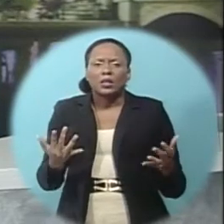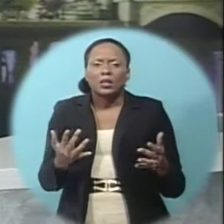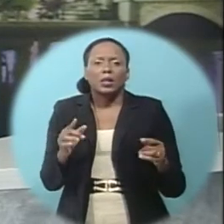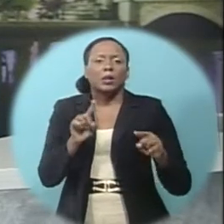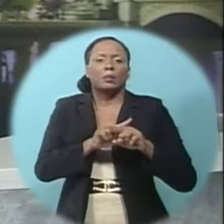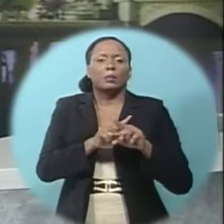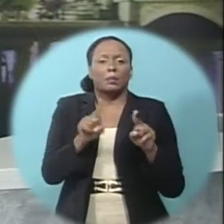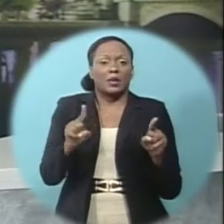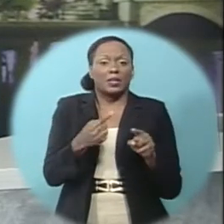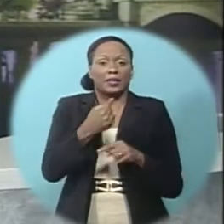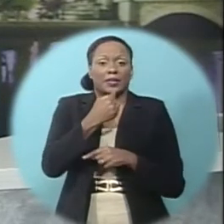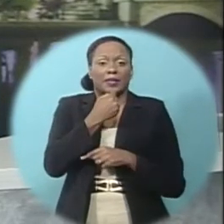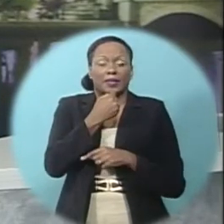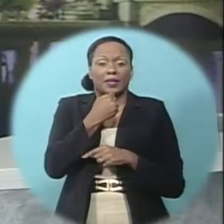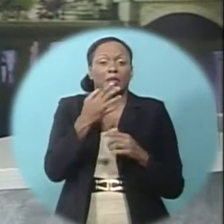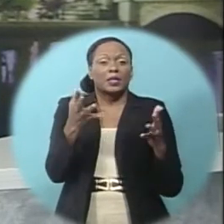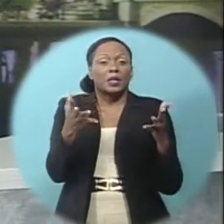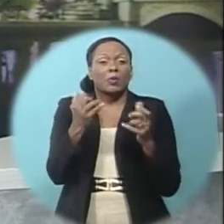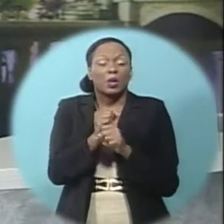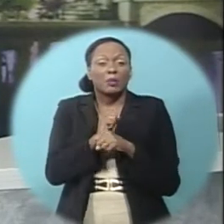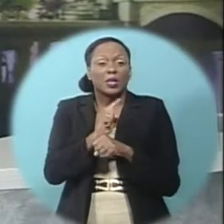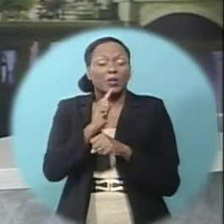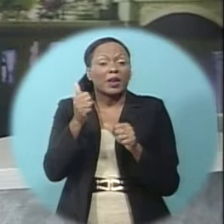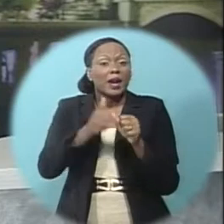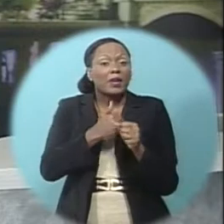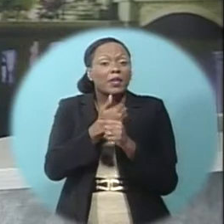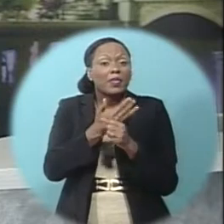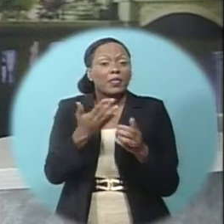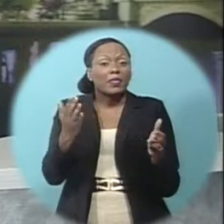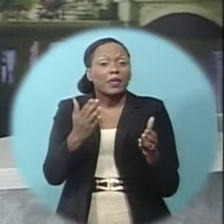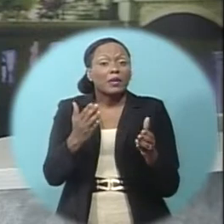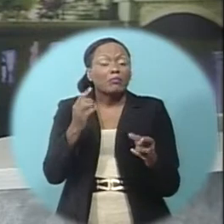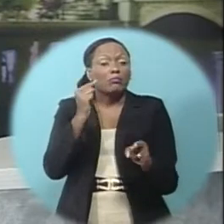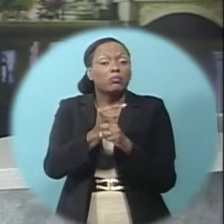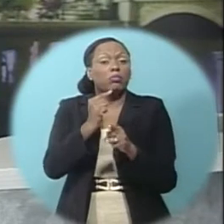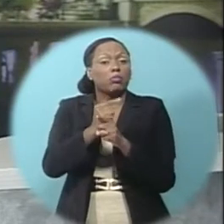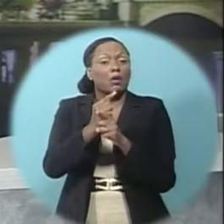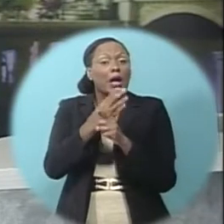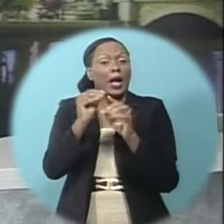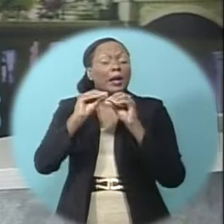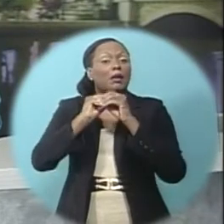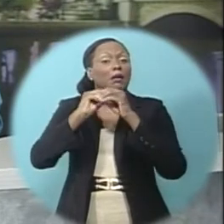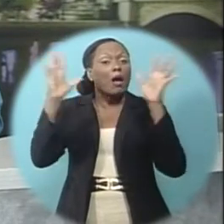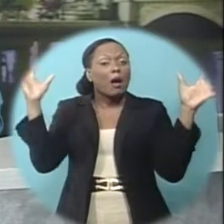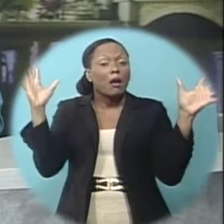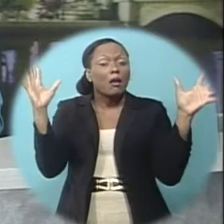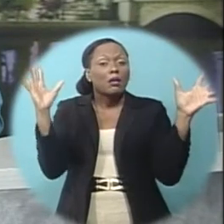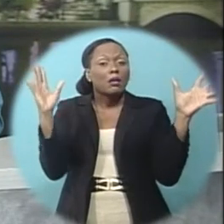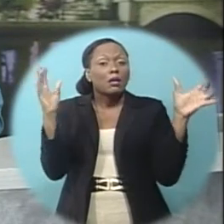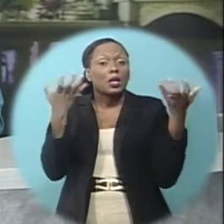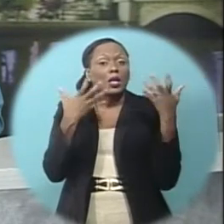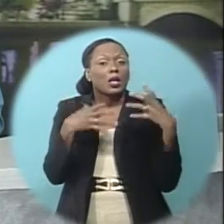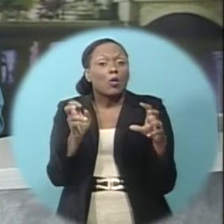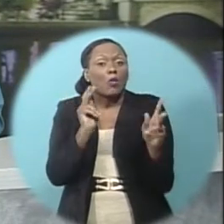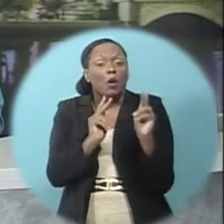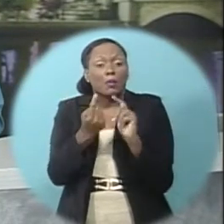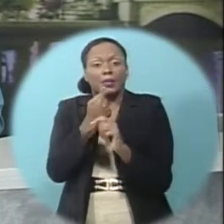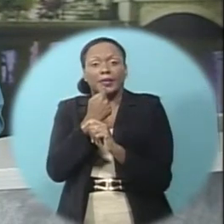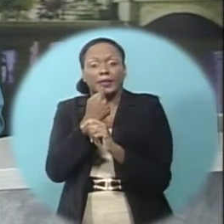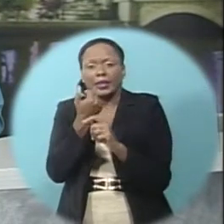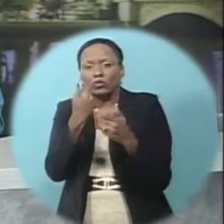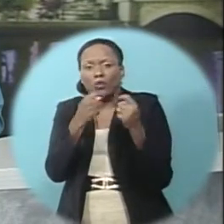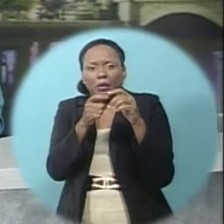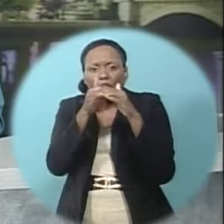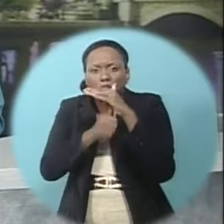Mark Thompson stated the force had given assurances of conducting an impartial and transparent investigation with the greatest